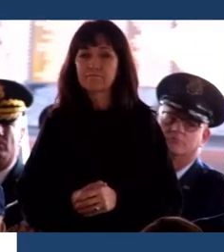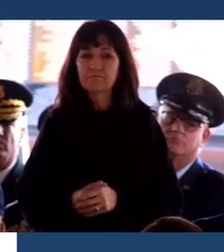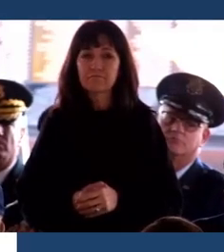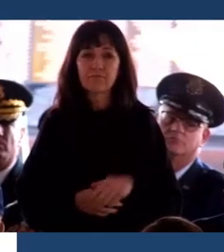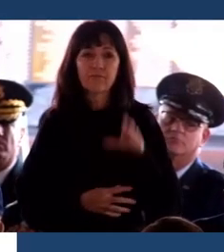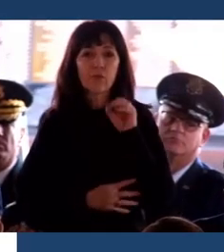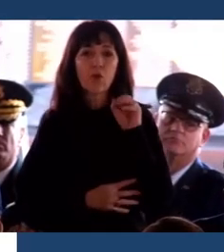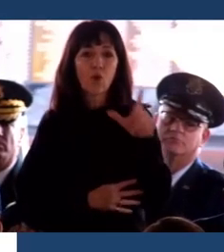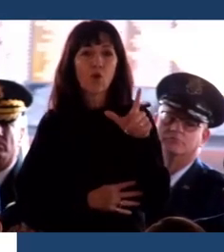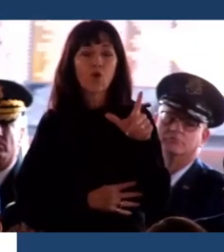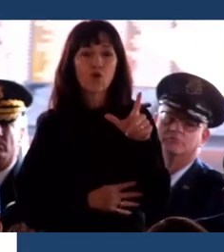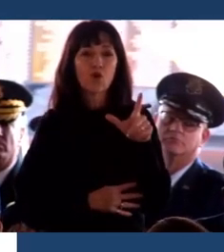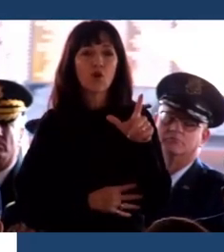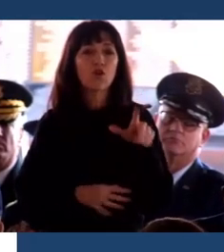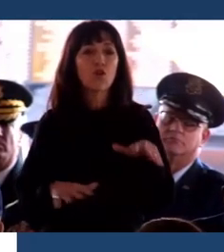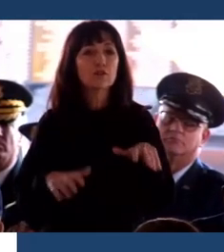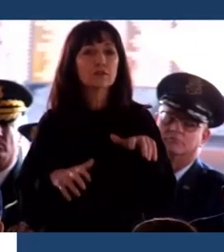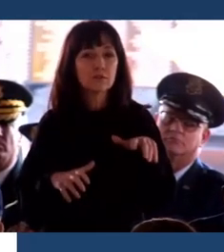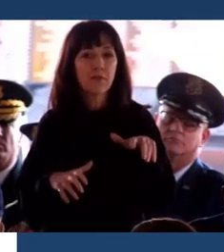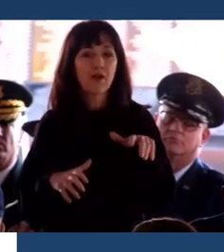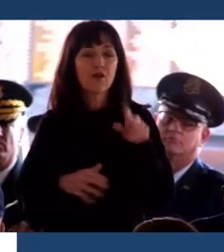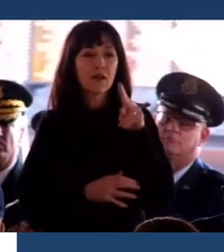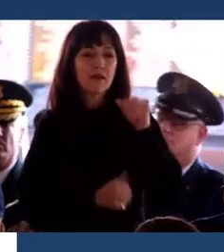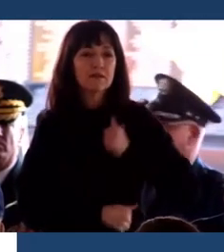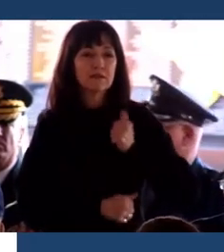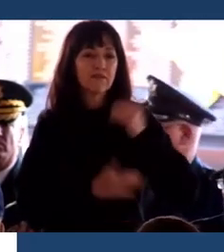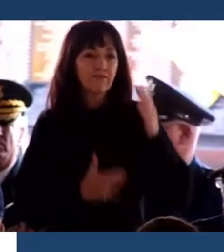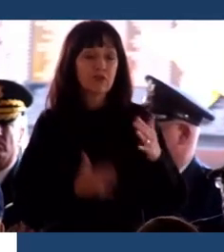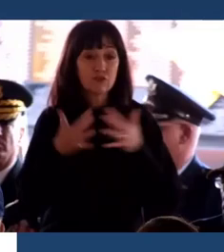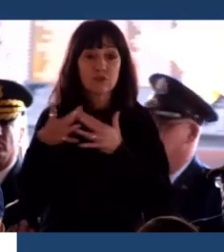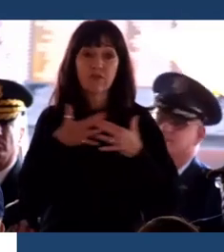Colonial Paralyzed Veterans of America.